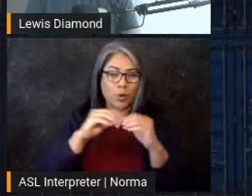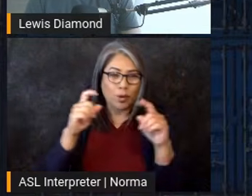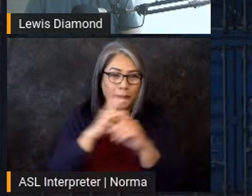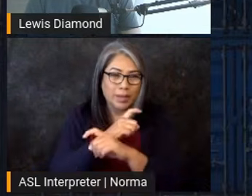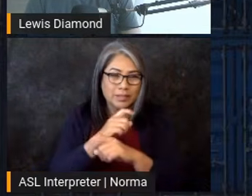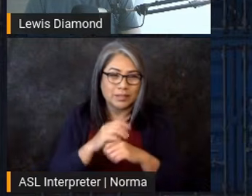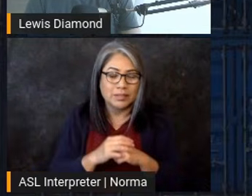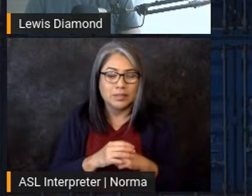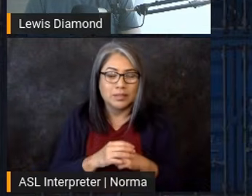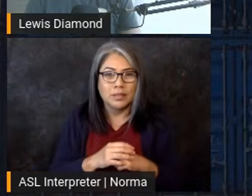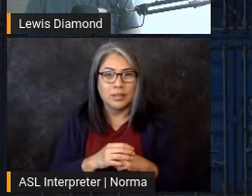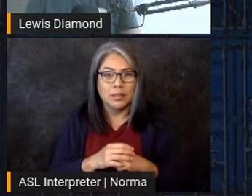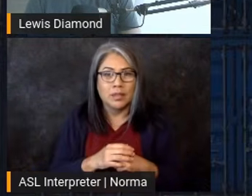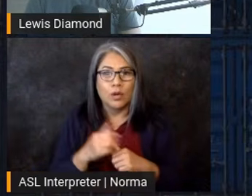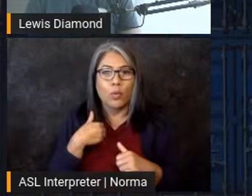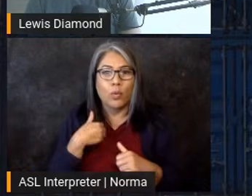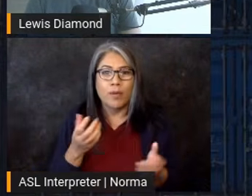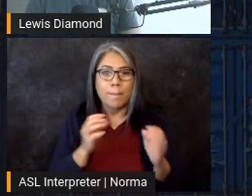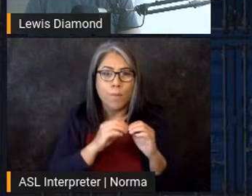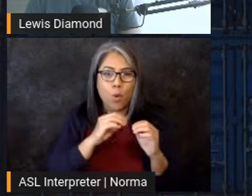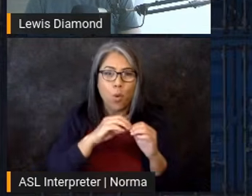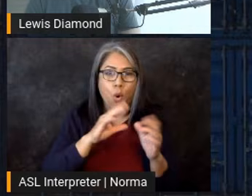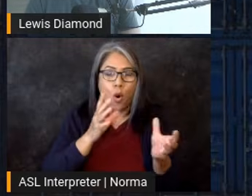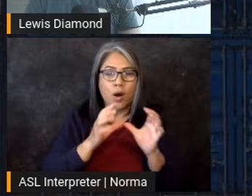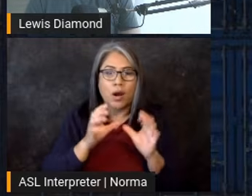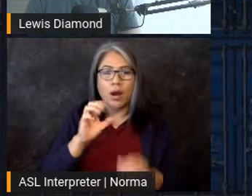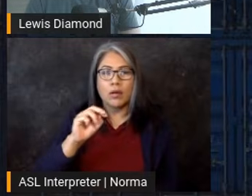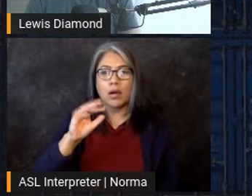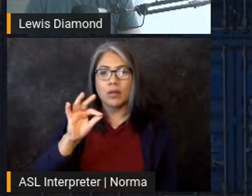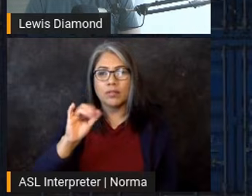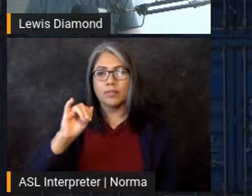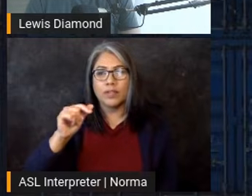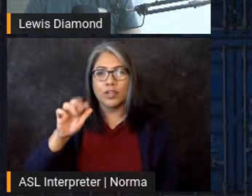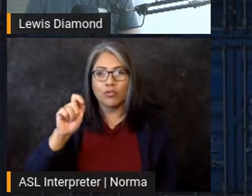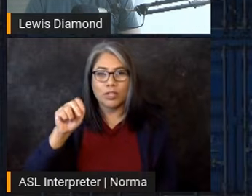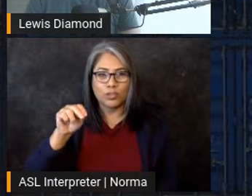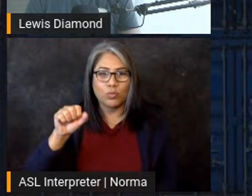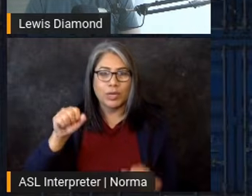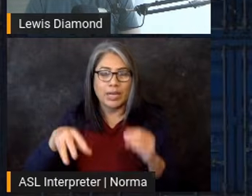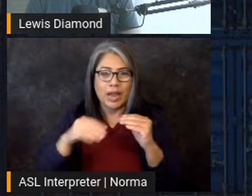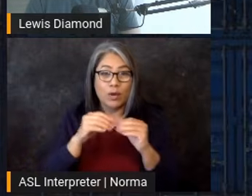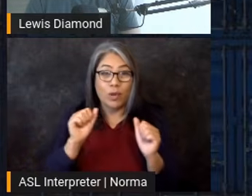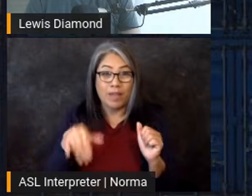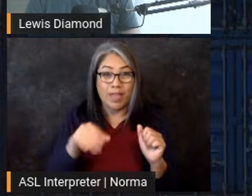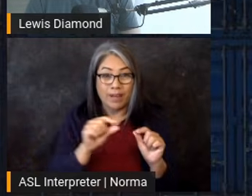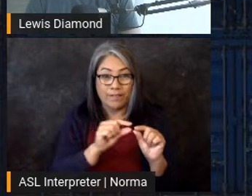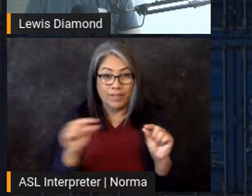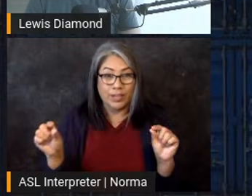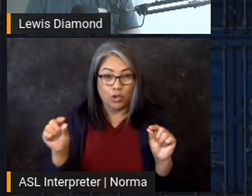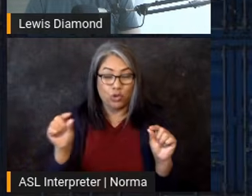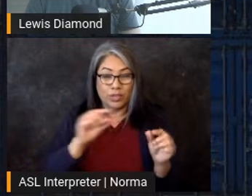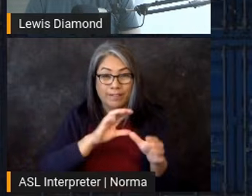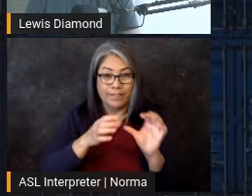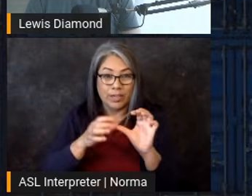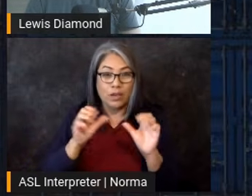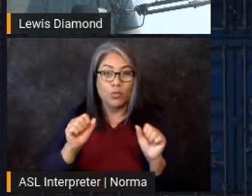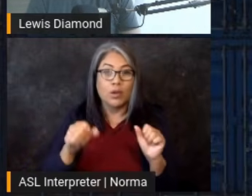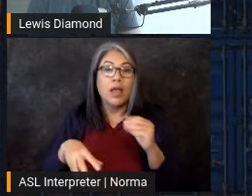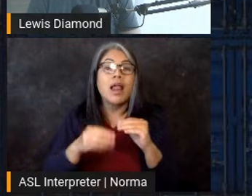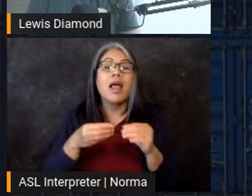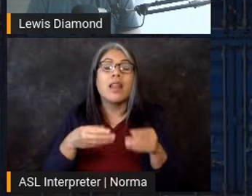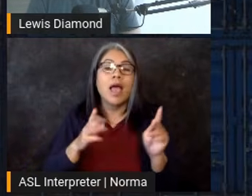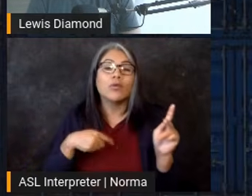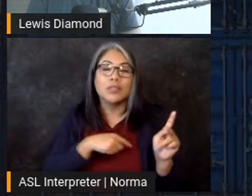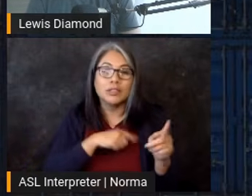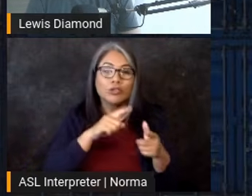more configuration that we can add. So we have this config field here, which allows us to